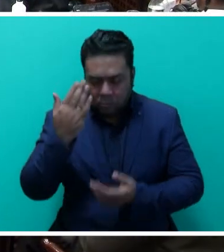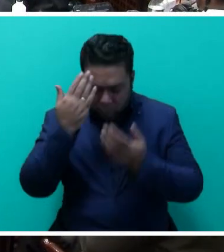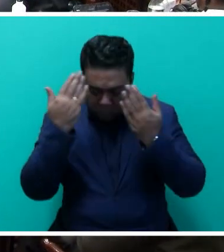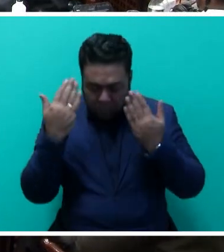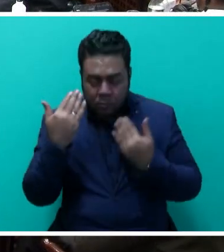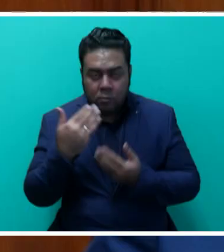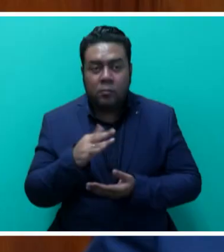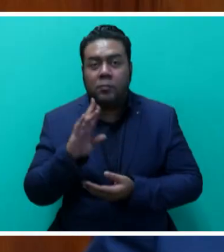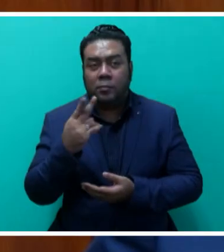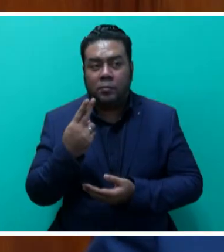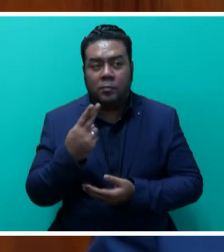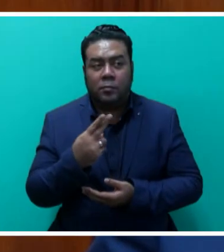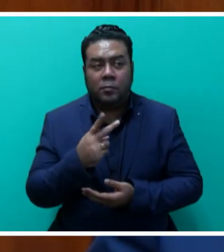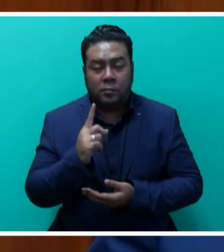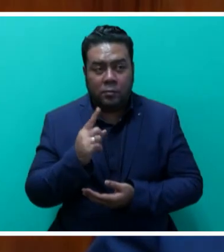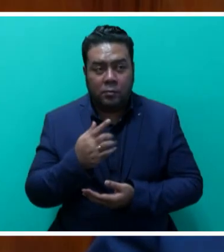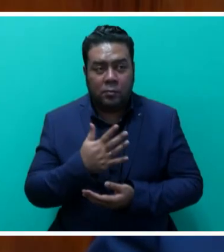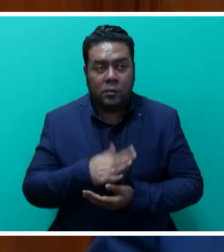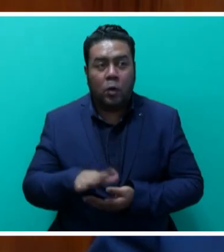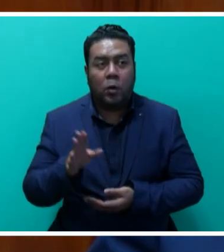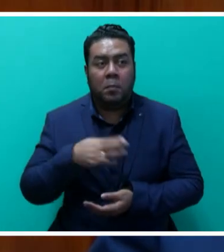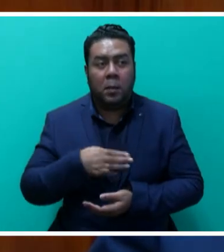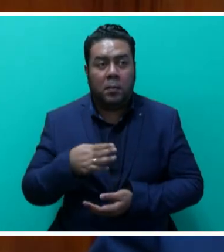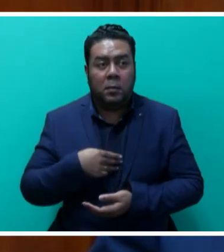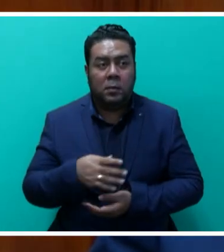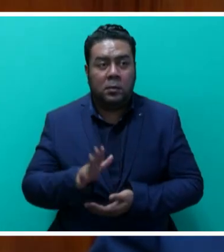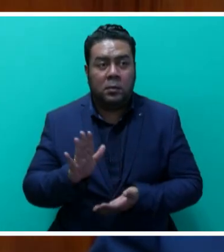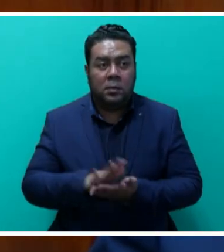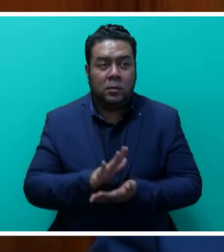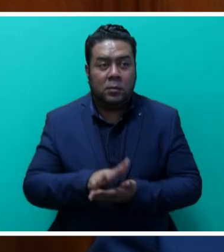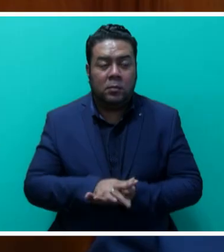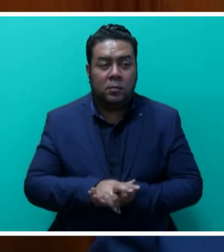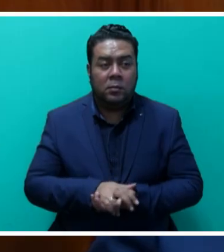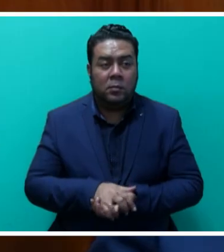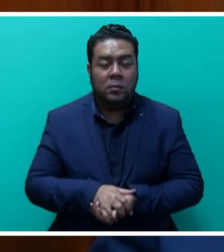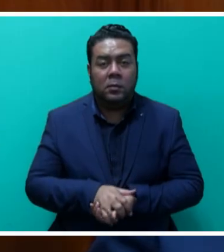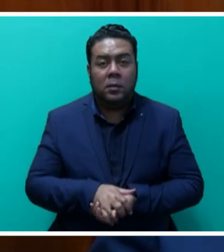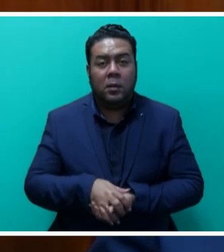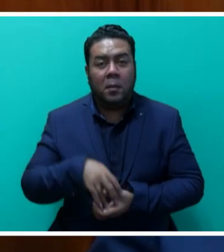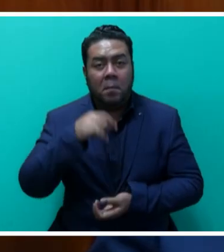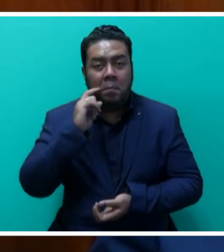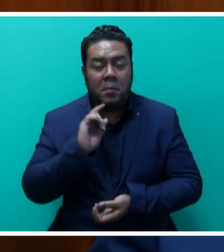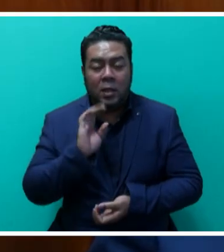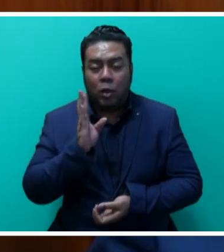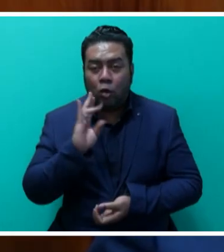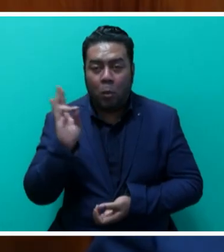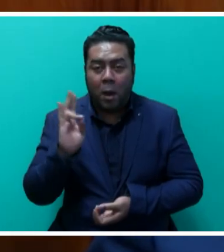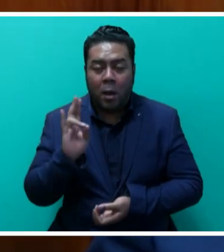Firstly, I'd like to wish all members a happy Pinktober month as we